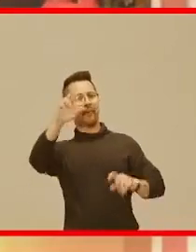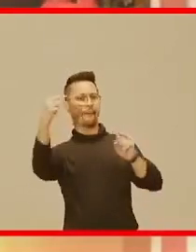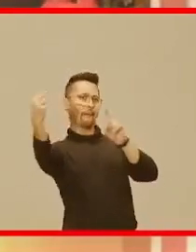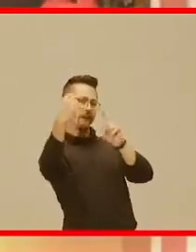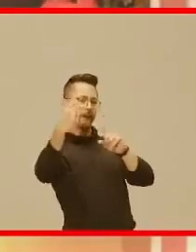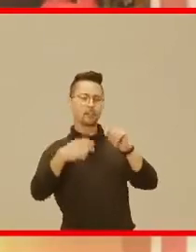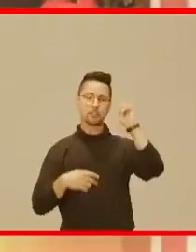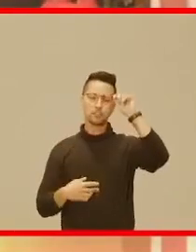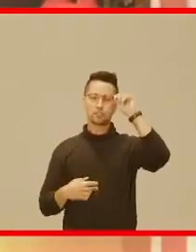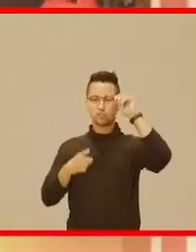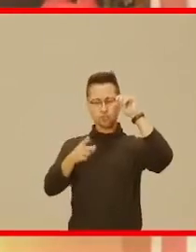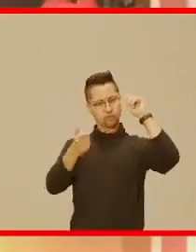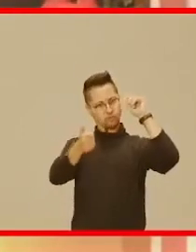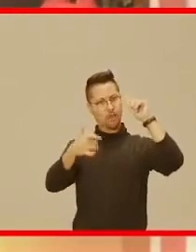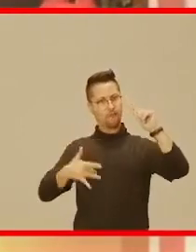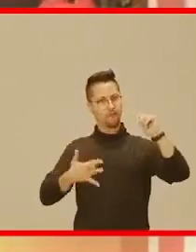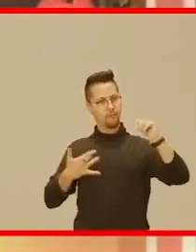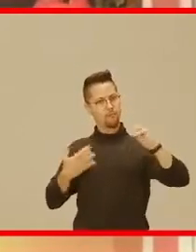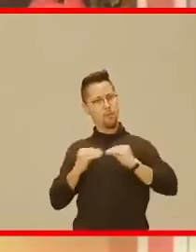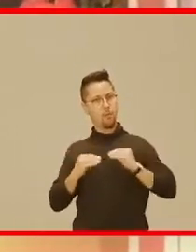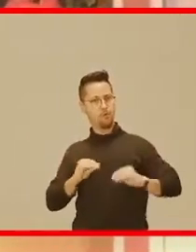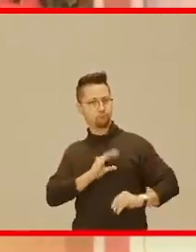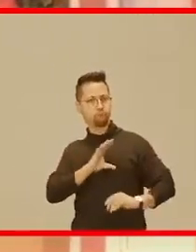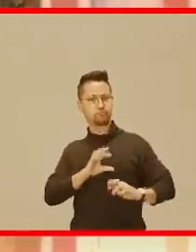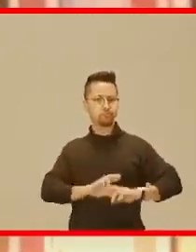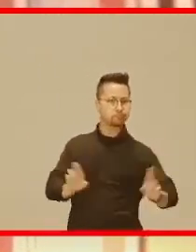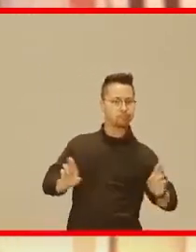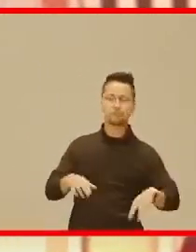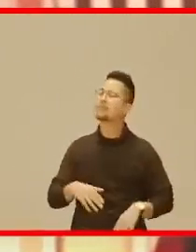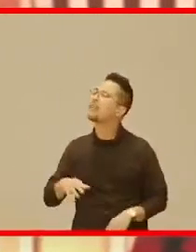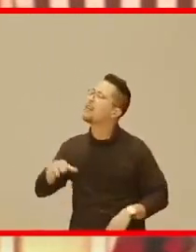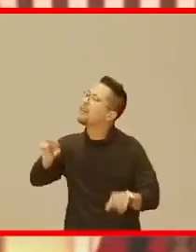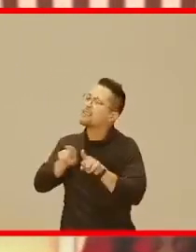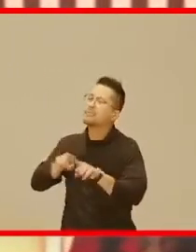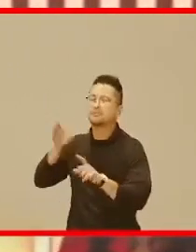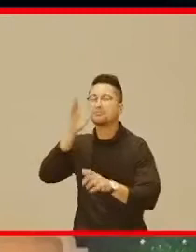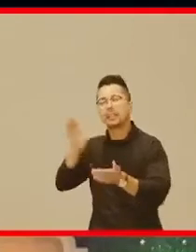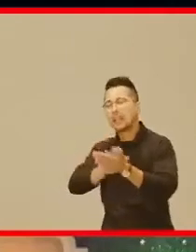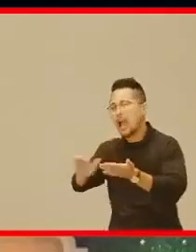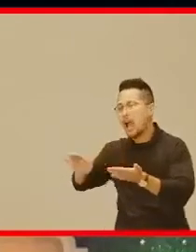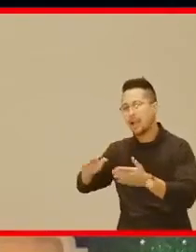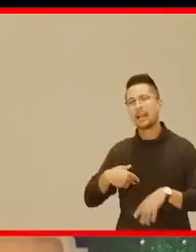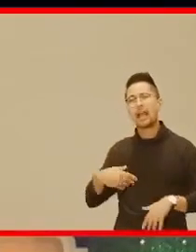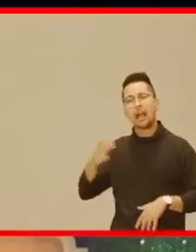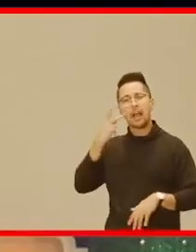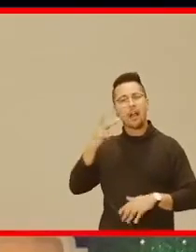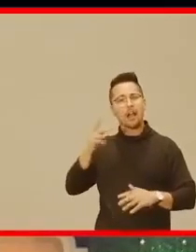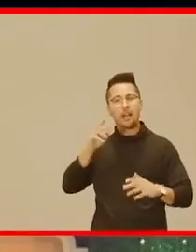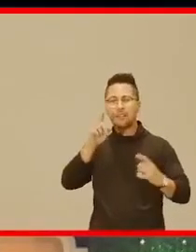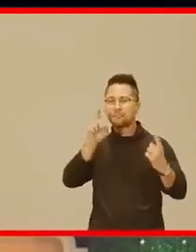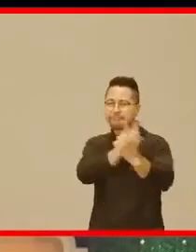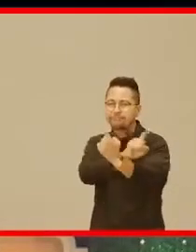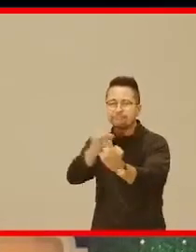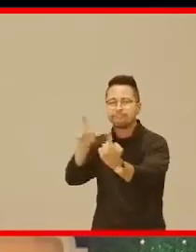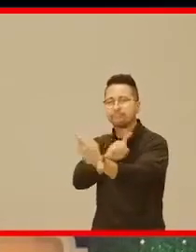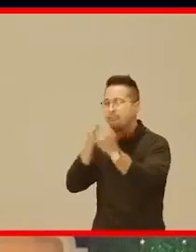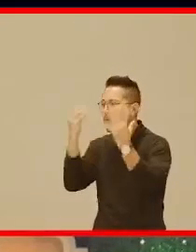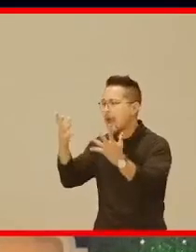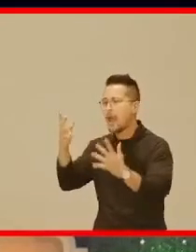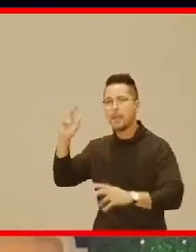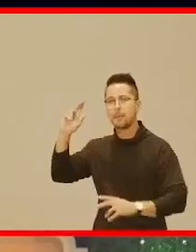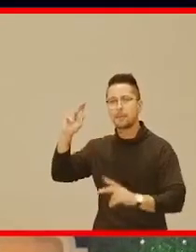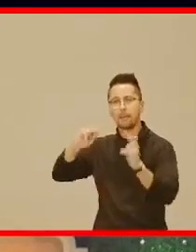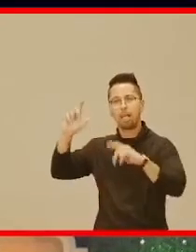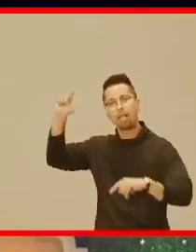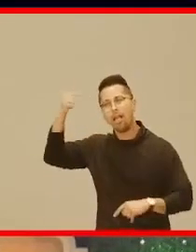be better prepared. And be nice. I mean, we see so many people in the Capitol that are, and we have a right to do that. I'm not